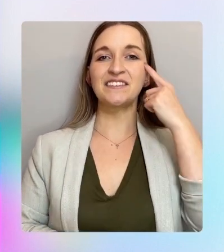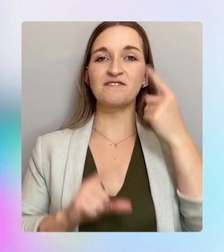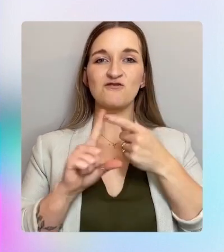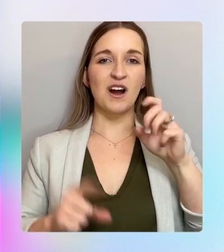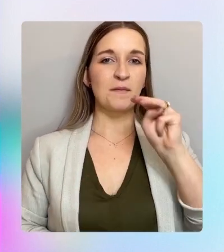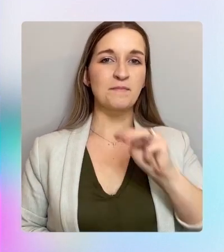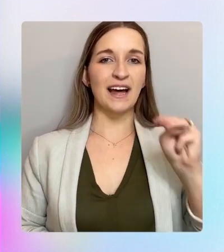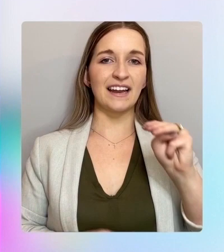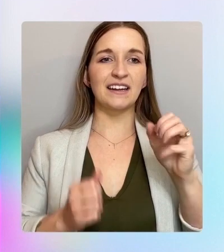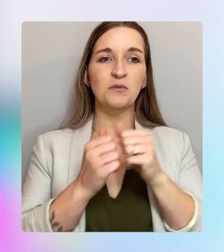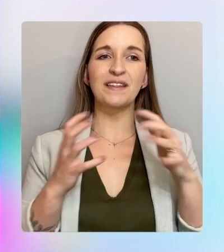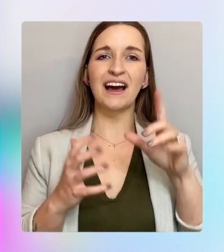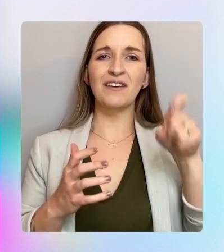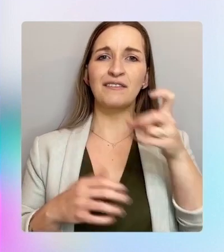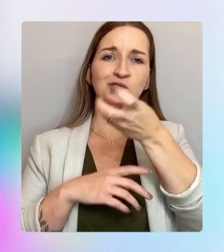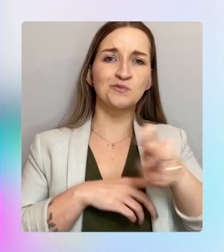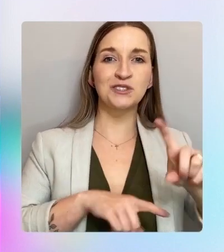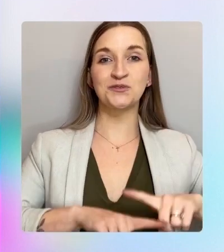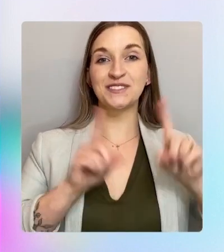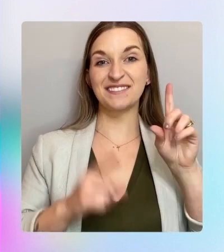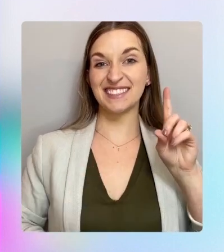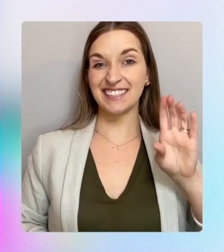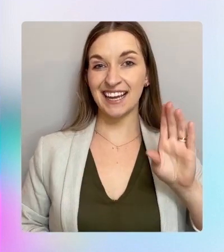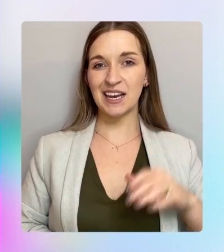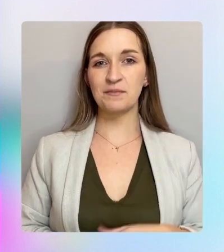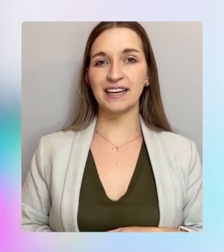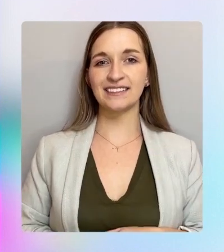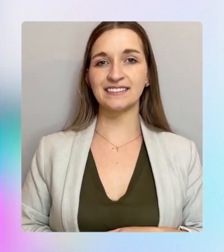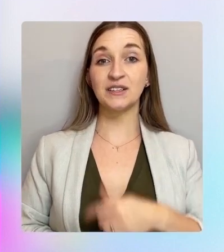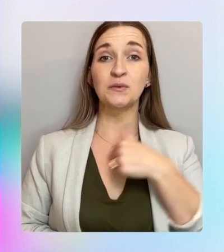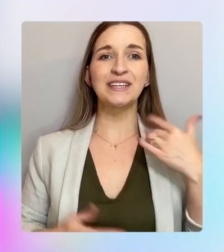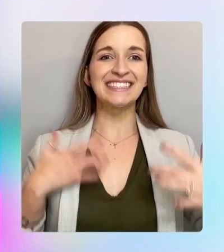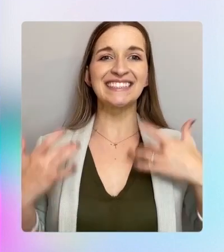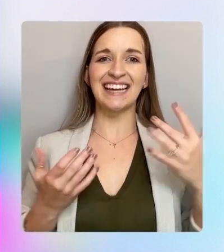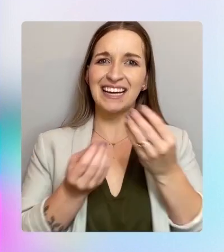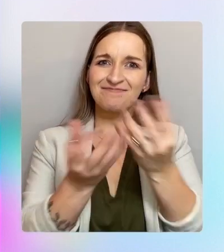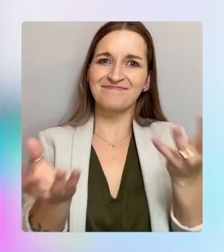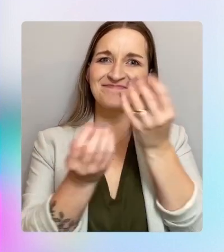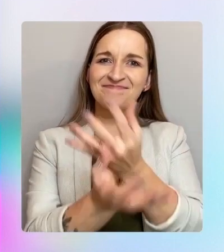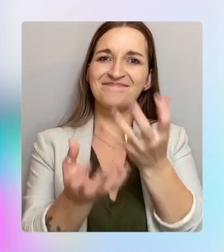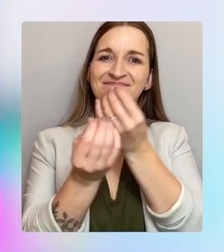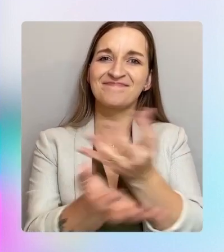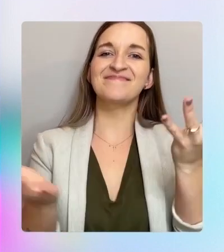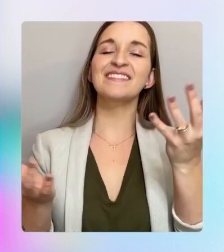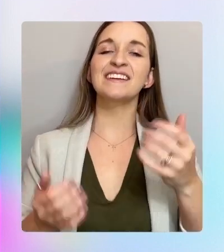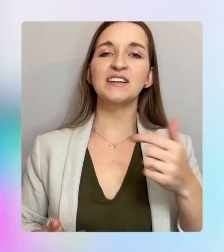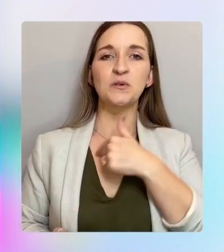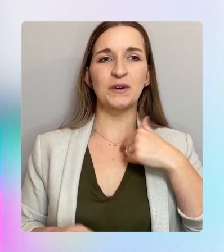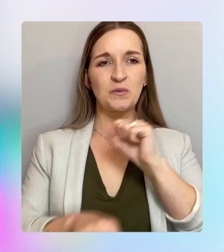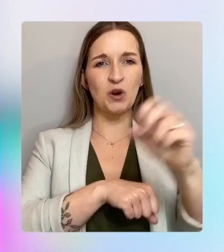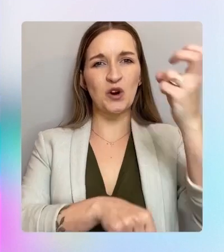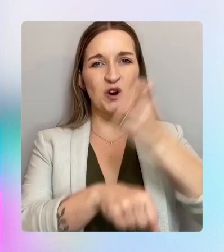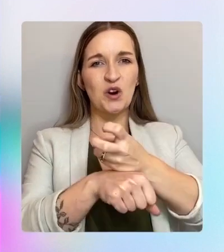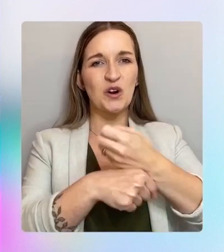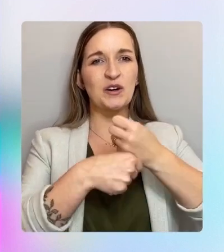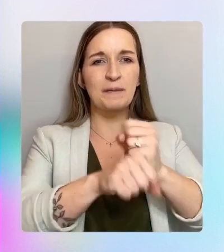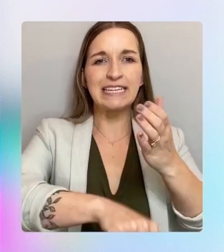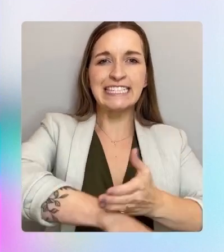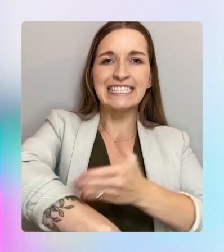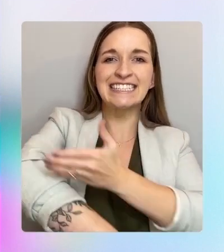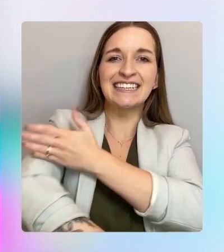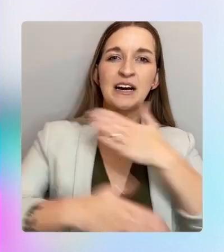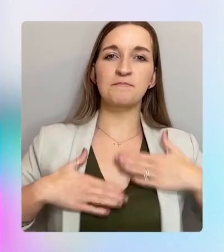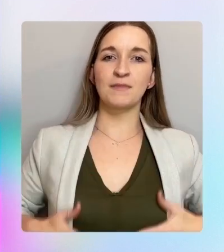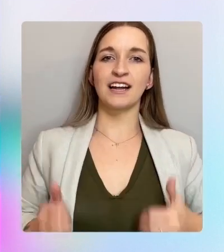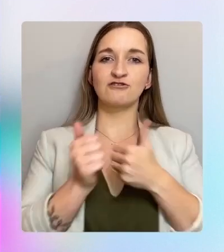a different interface. We are excited to bring these capabilities to you and working hard to make body